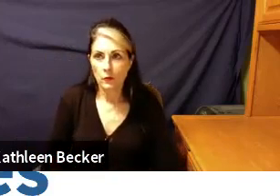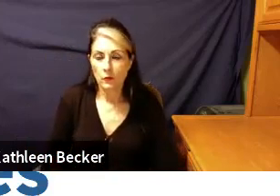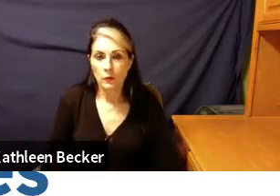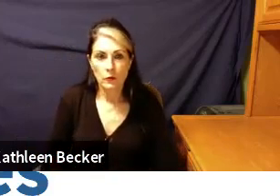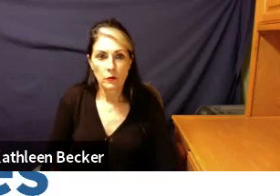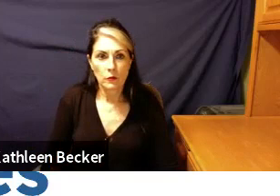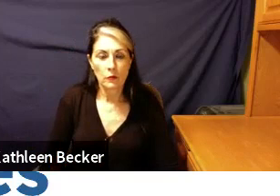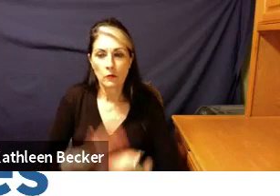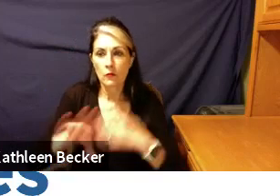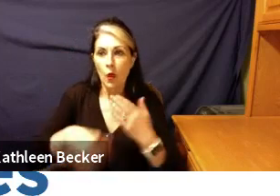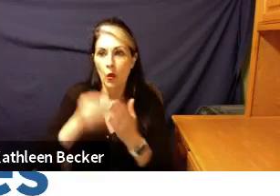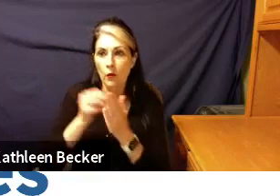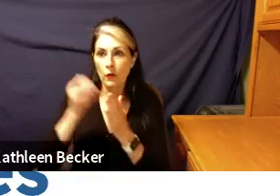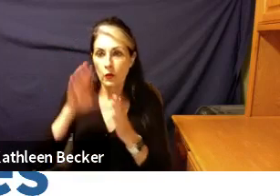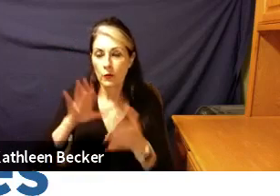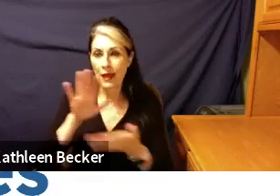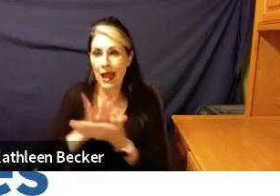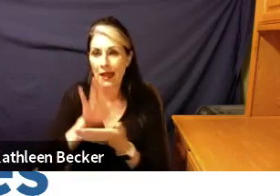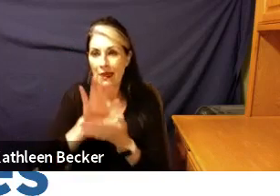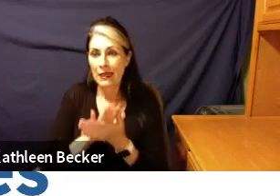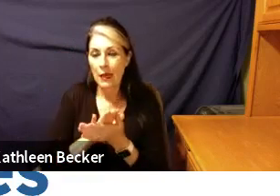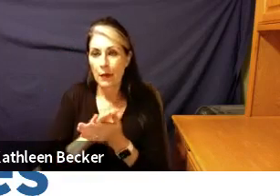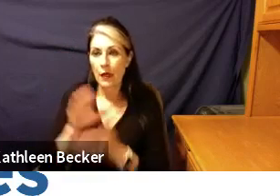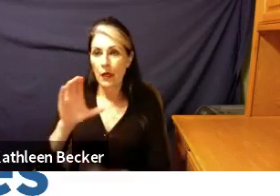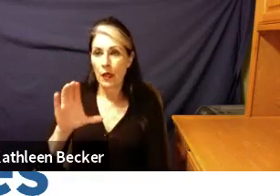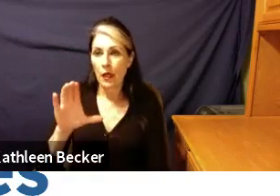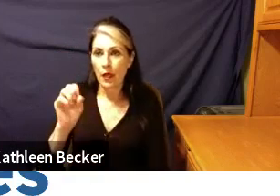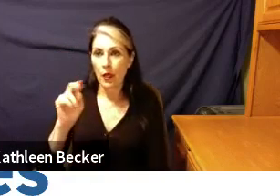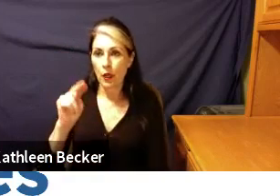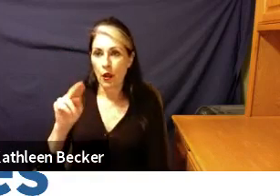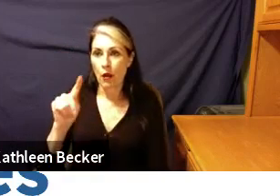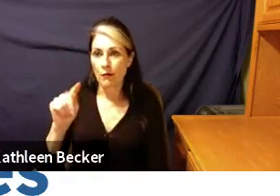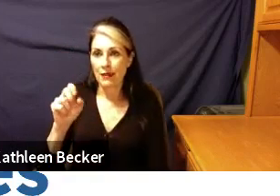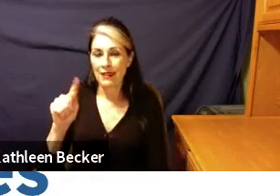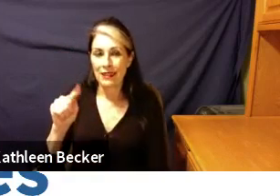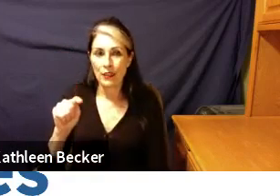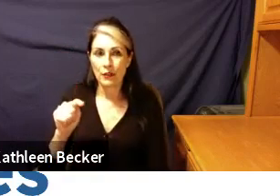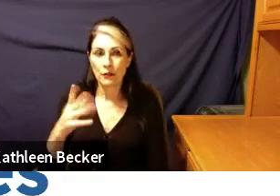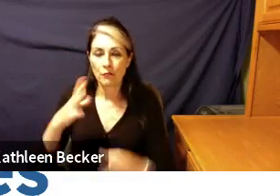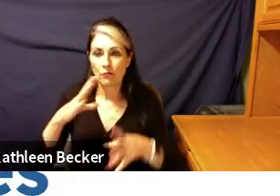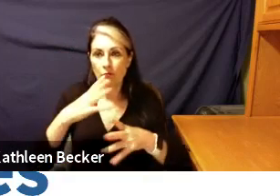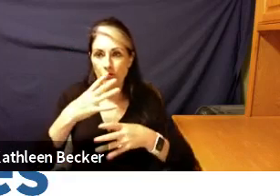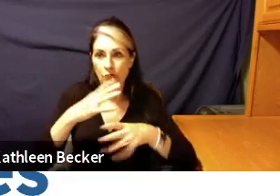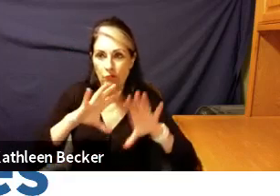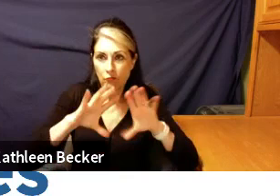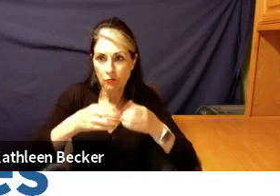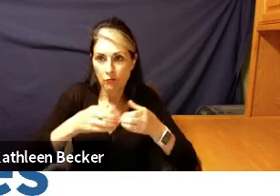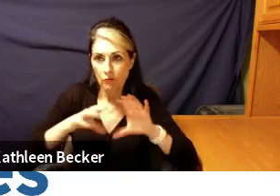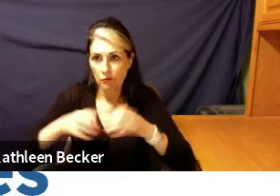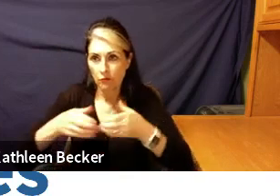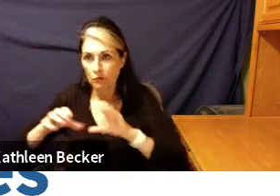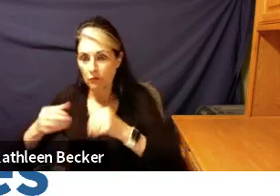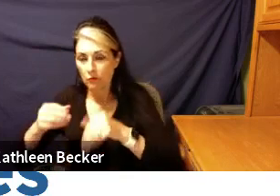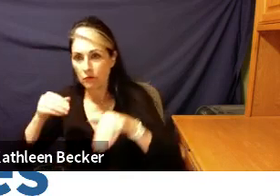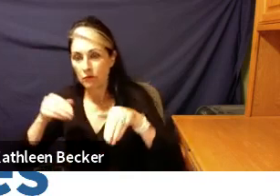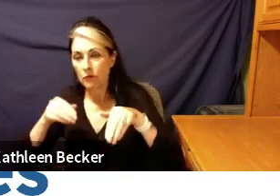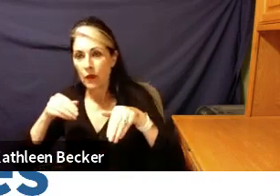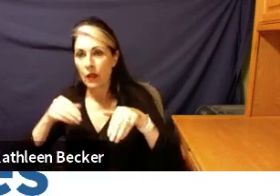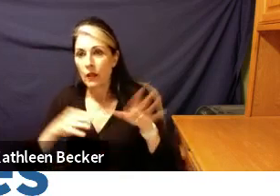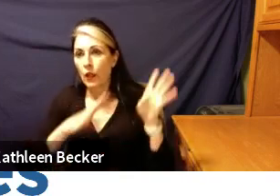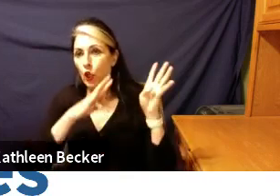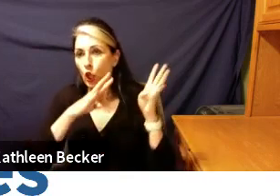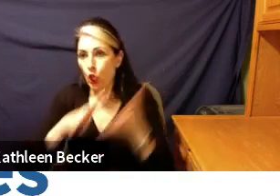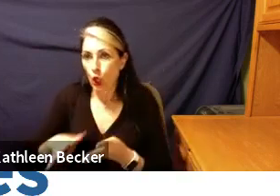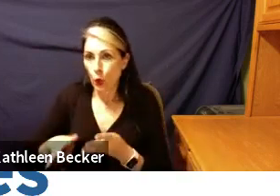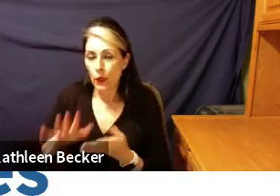All of your students' academic content will be clustered into areas loaded into Paper. They can click on